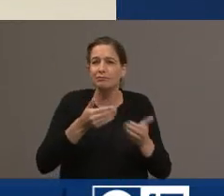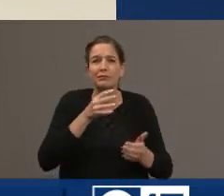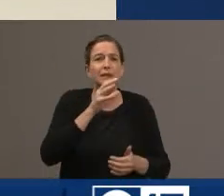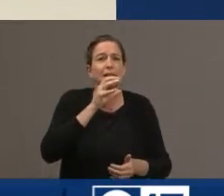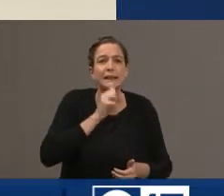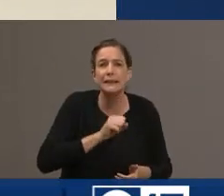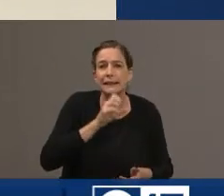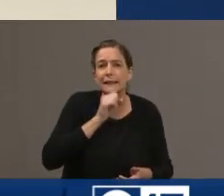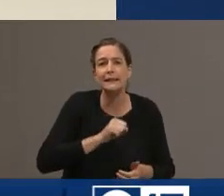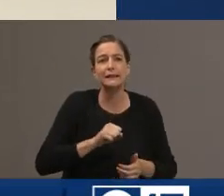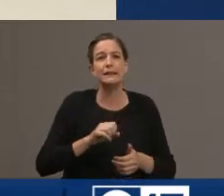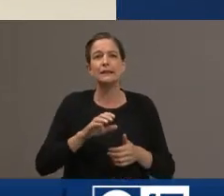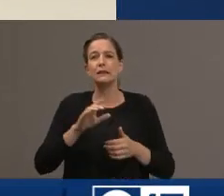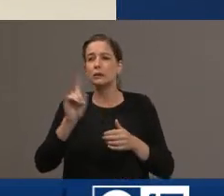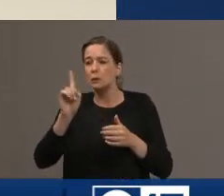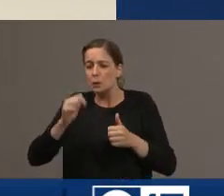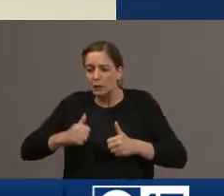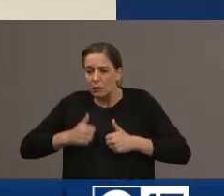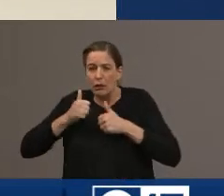and demographics.